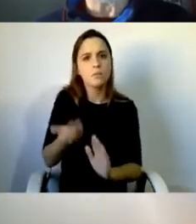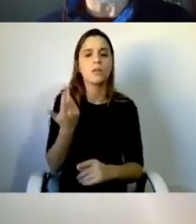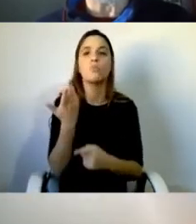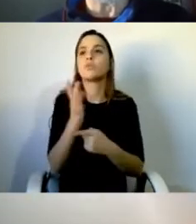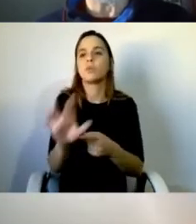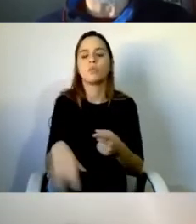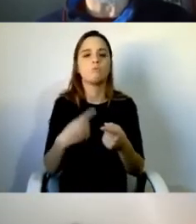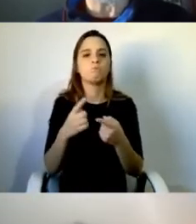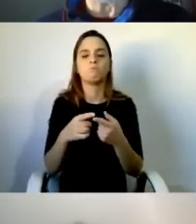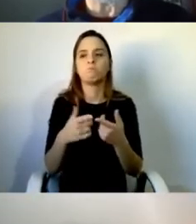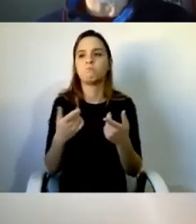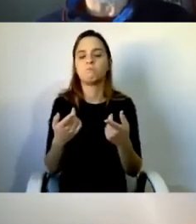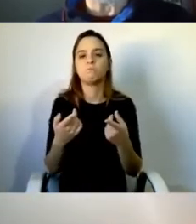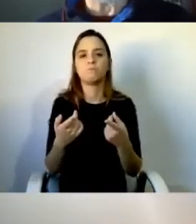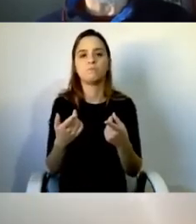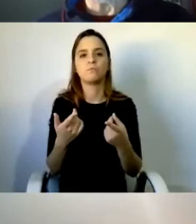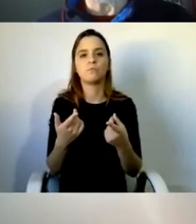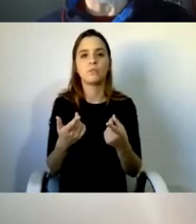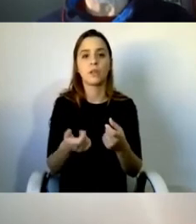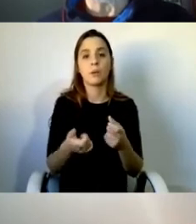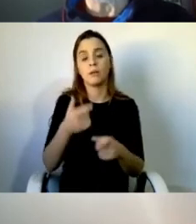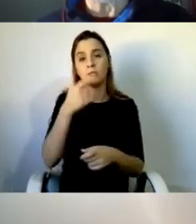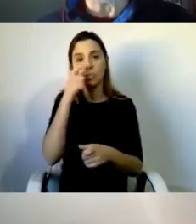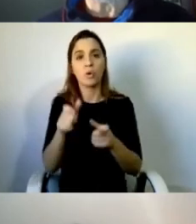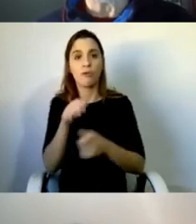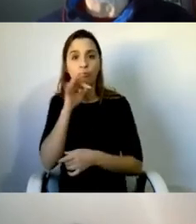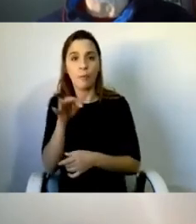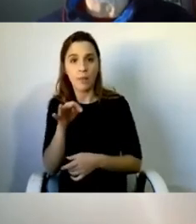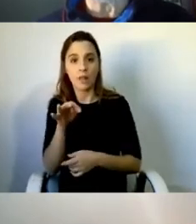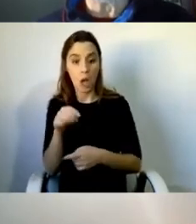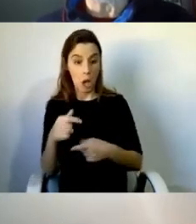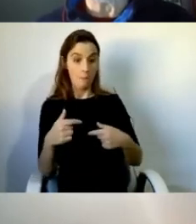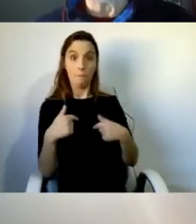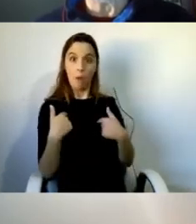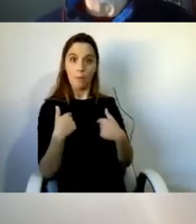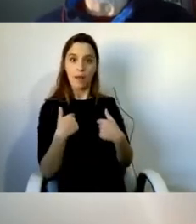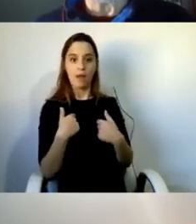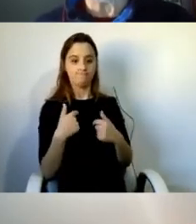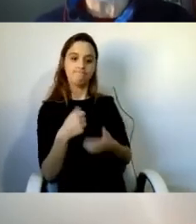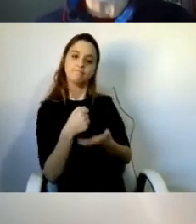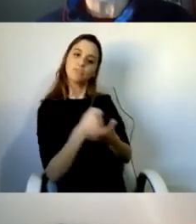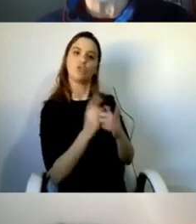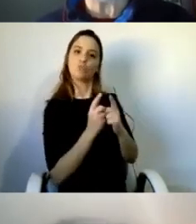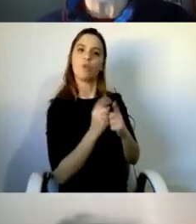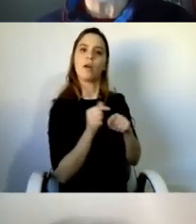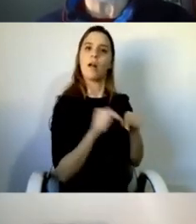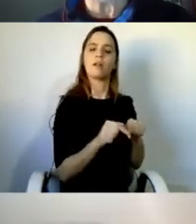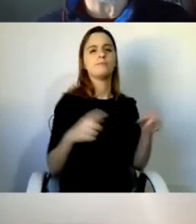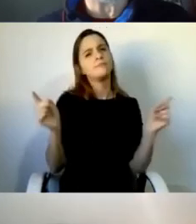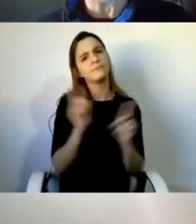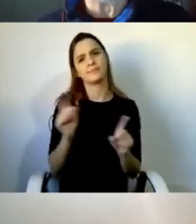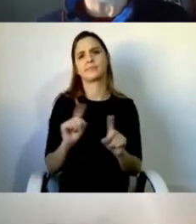family members to be personal assistants. And I was cursed. I was severely